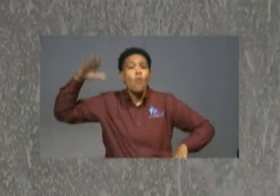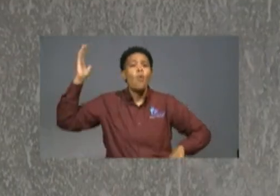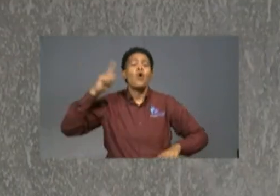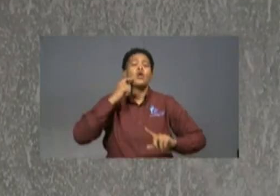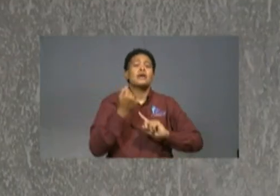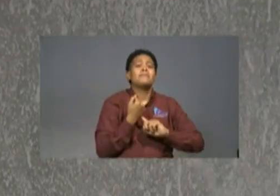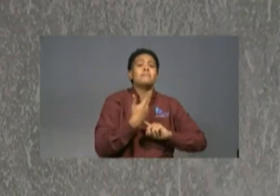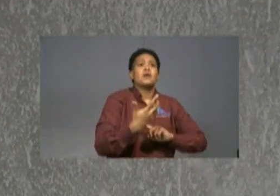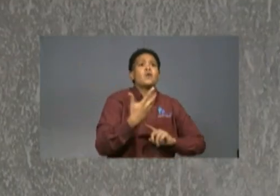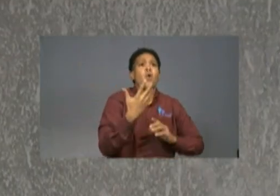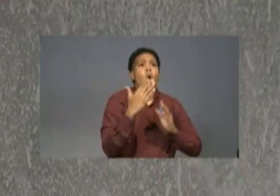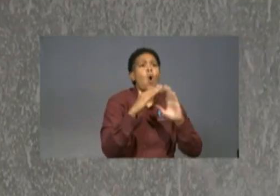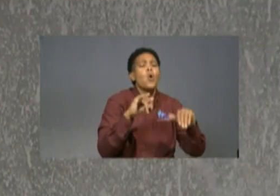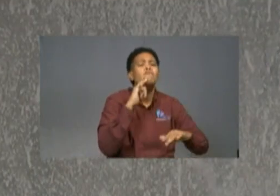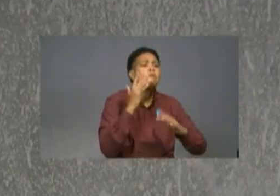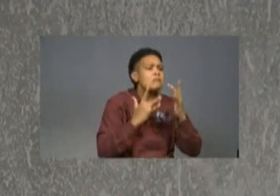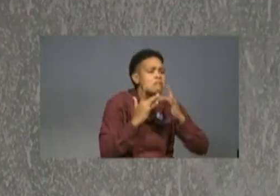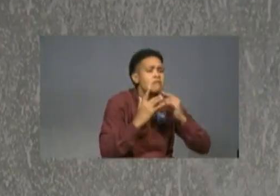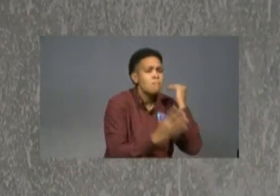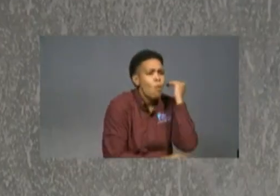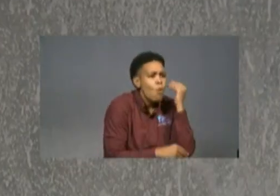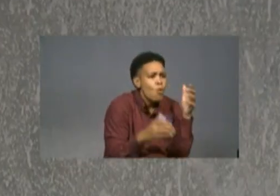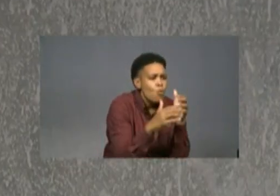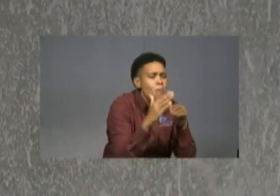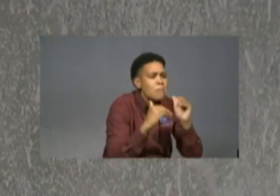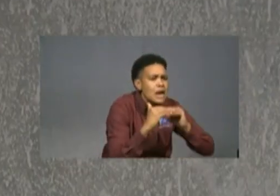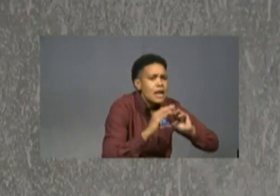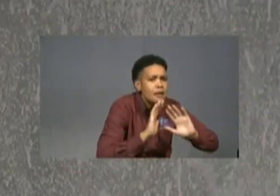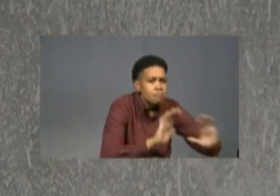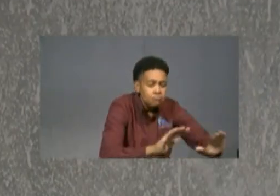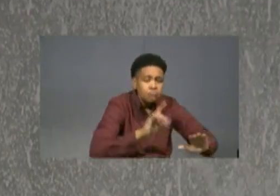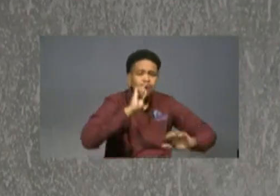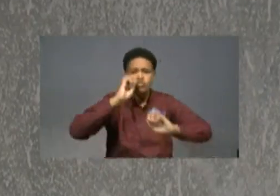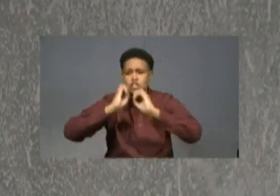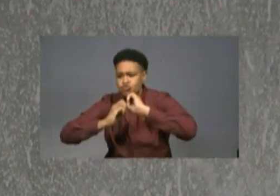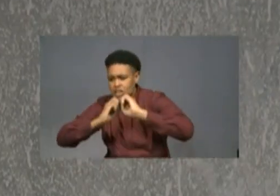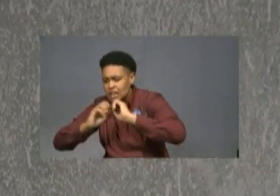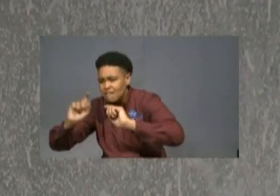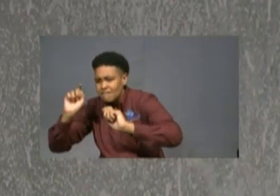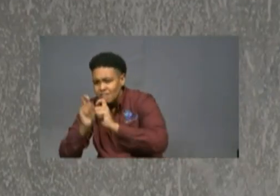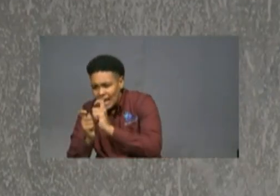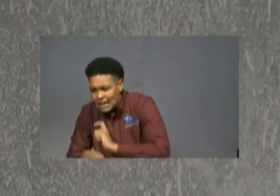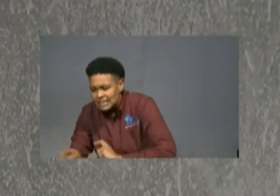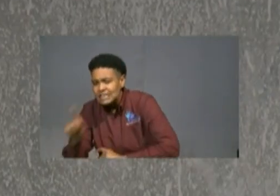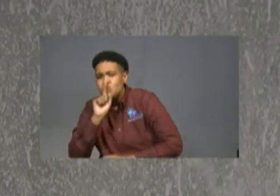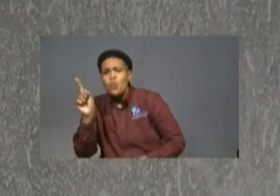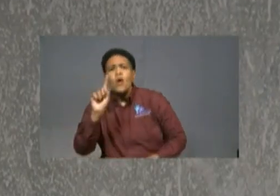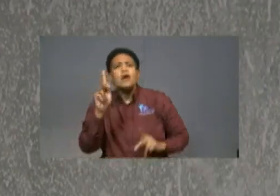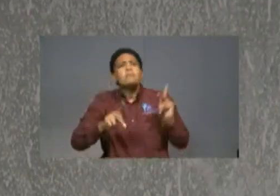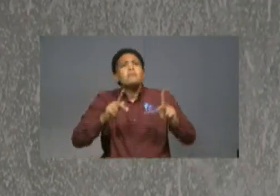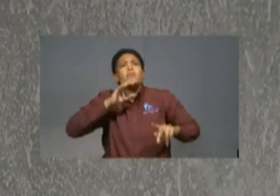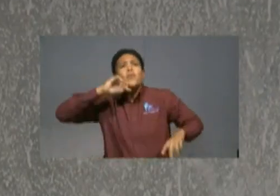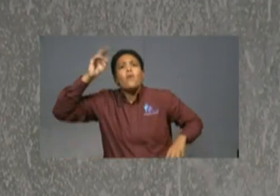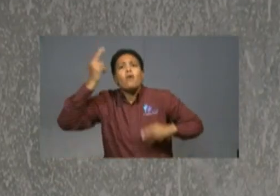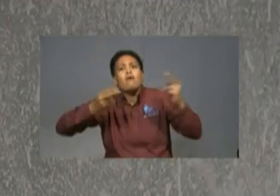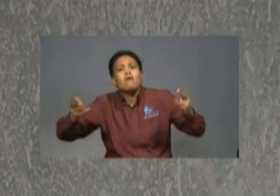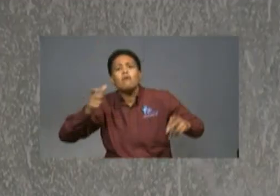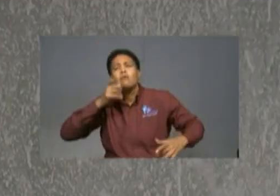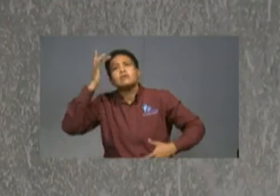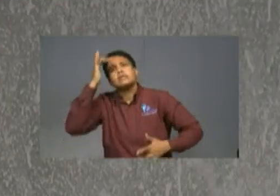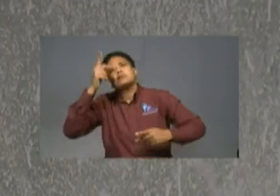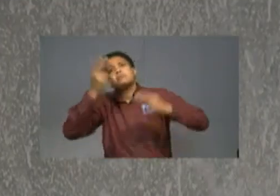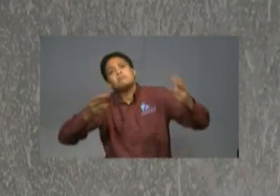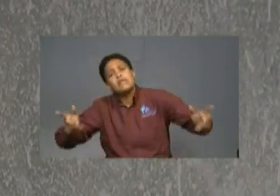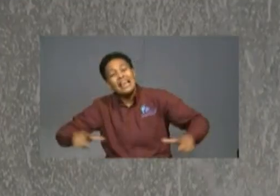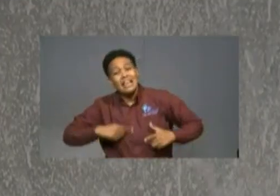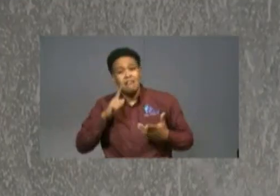indigent housing, housing for the poor, renovating infirmaries, ensuring that they have therapeutic parks